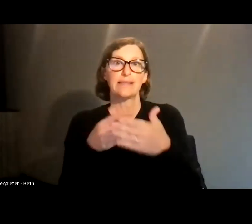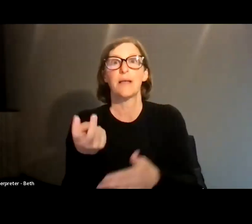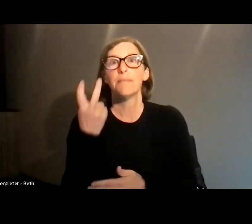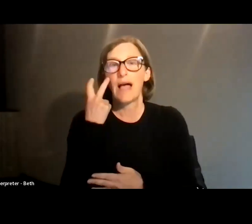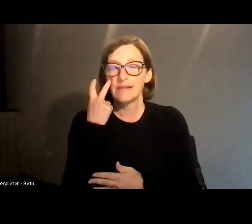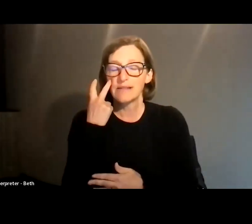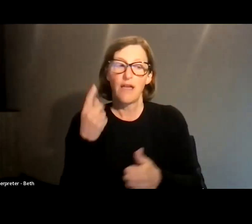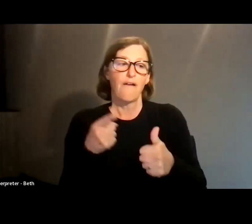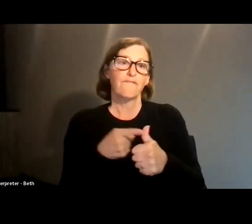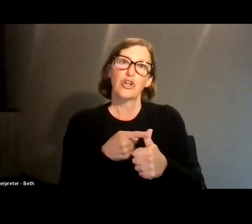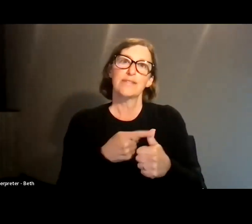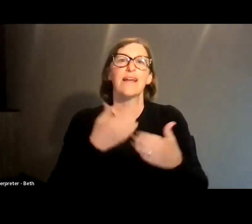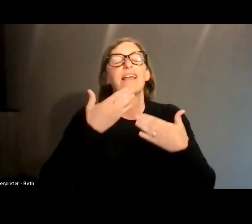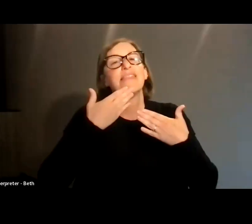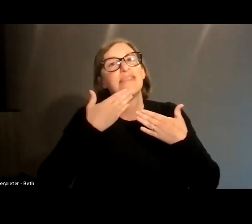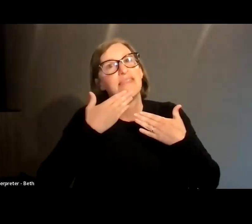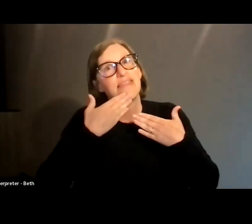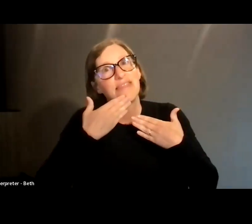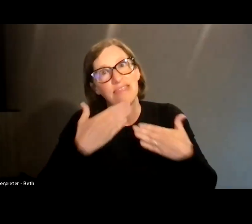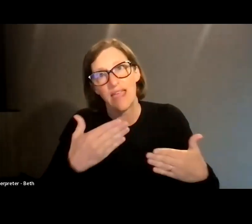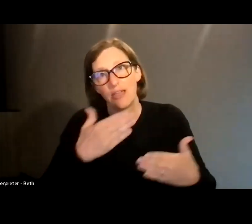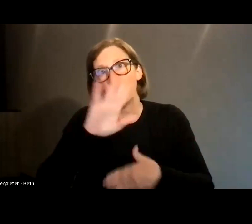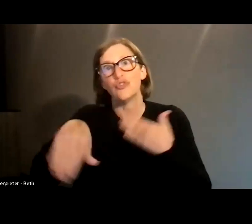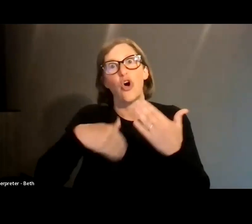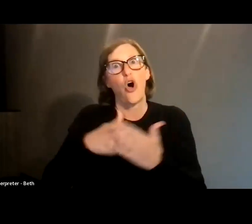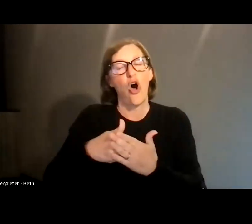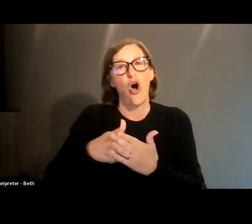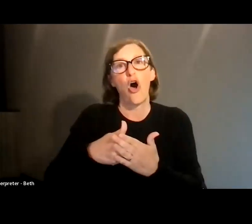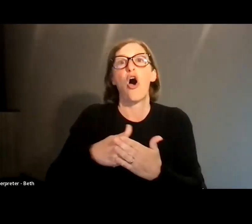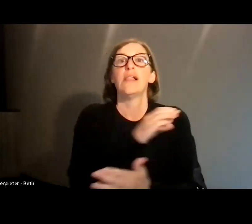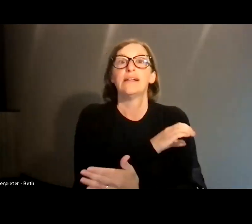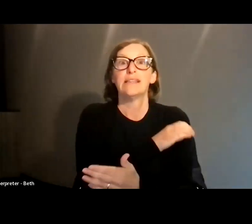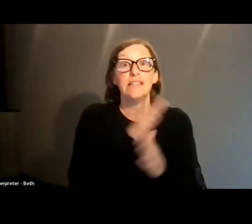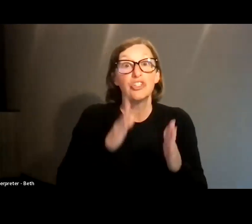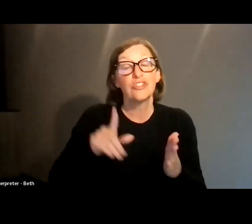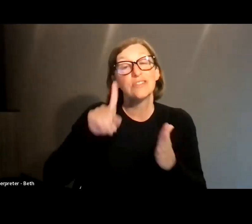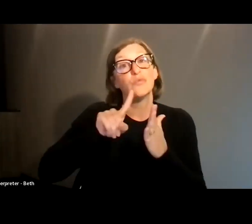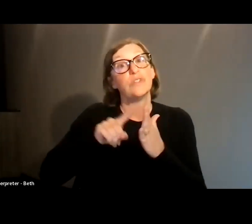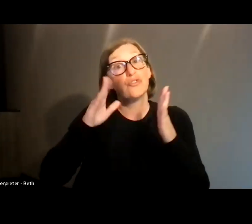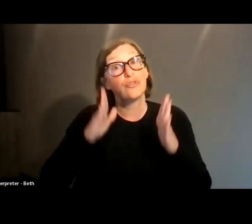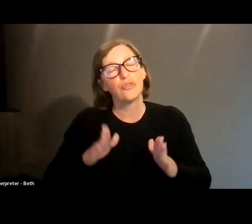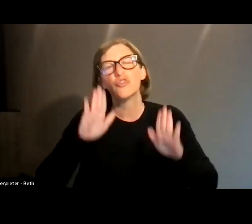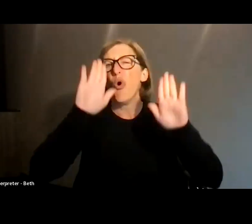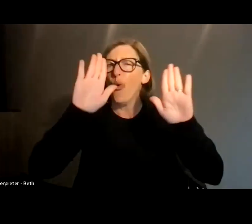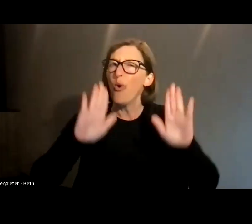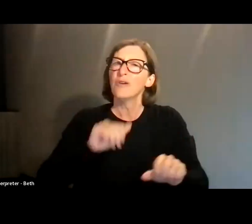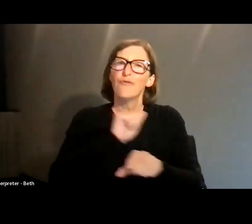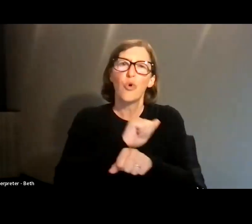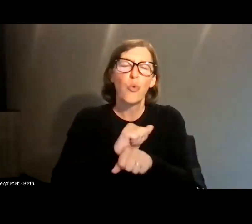first just start by saying thank you to all of our clinicians and researchers that did a wonderful job